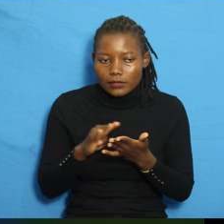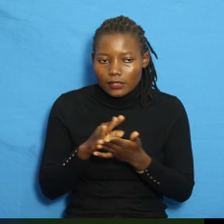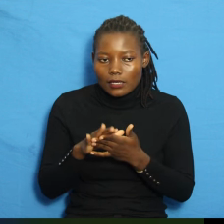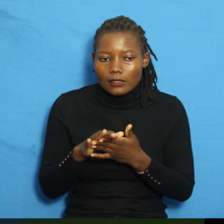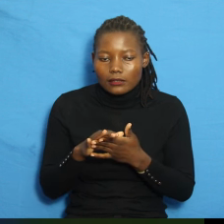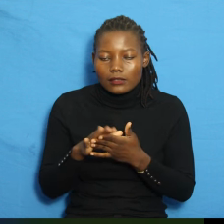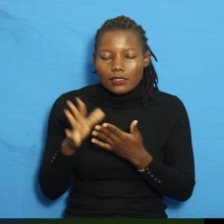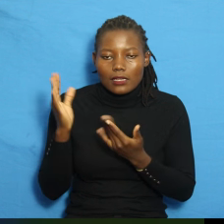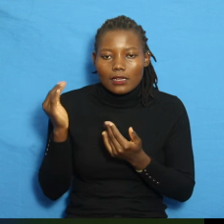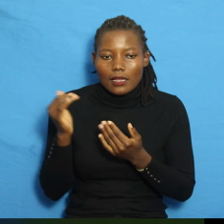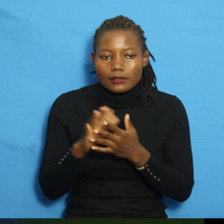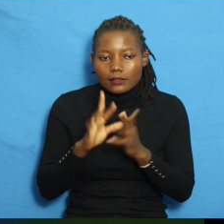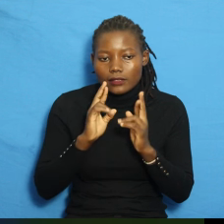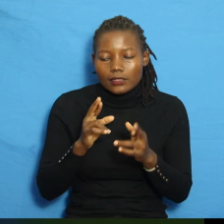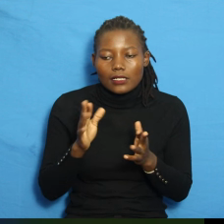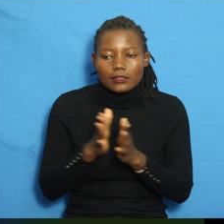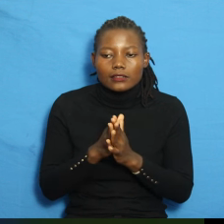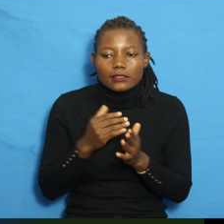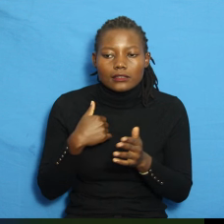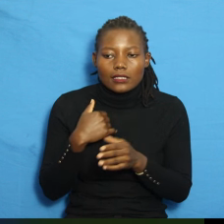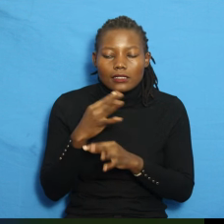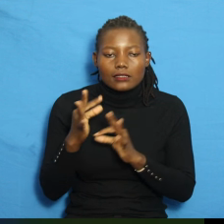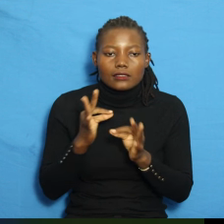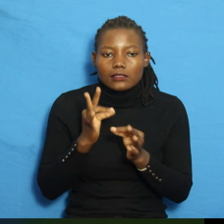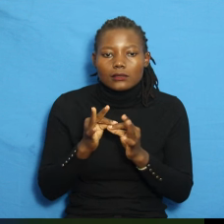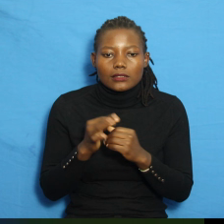learning outcomes. And I'll probably